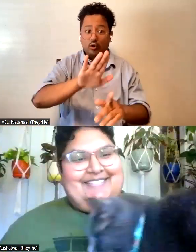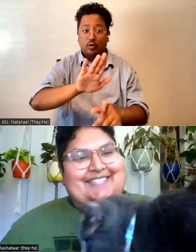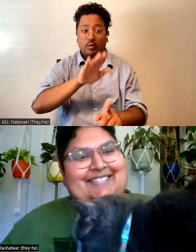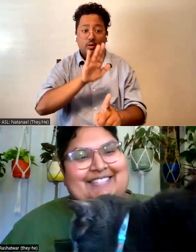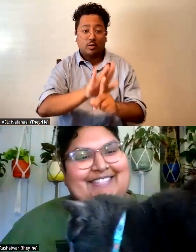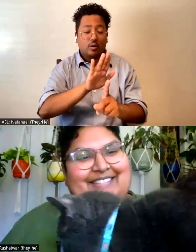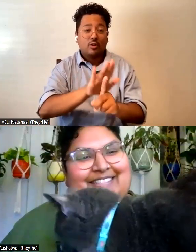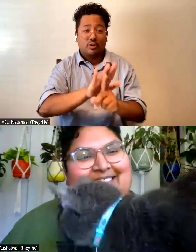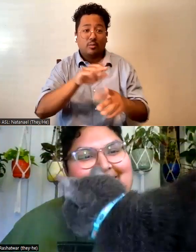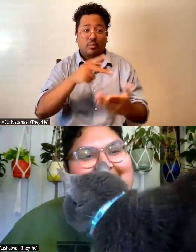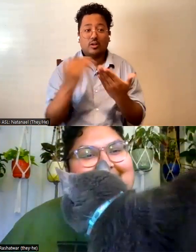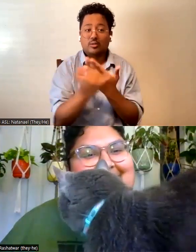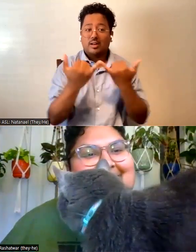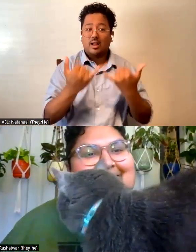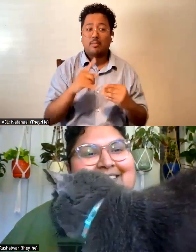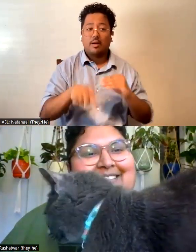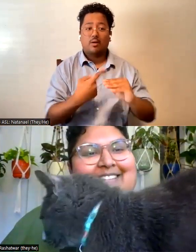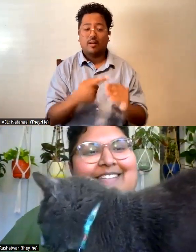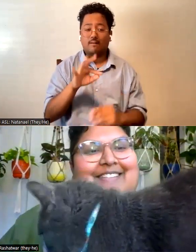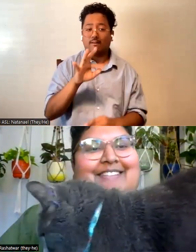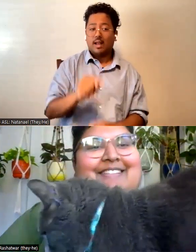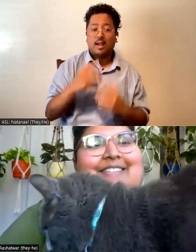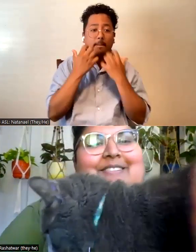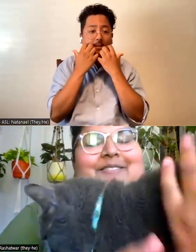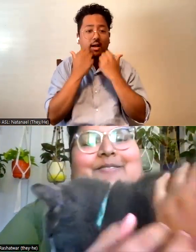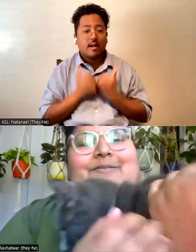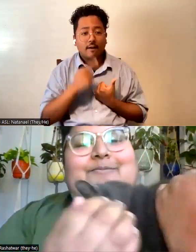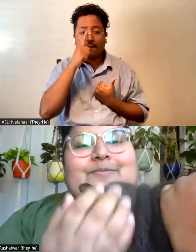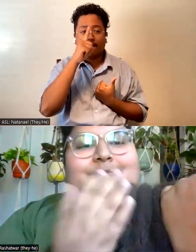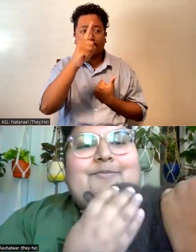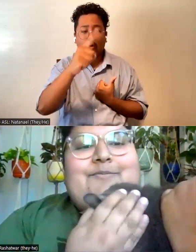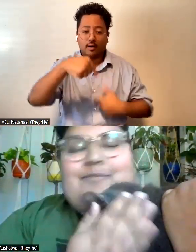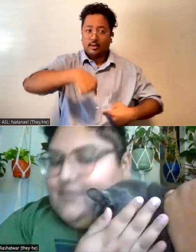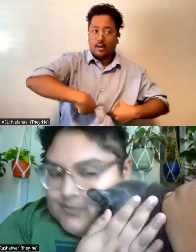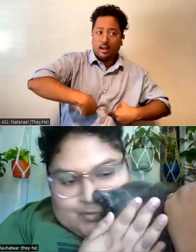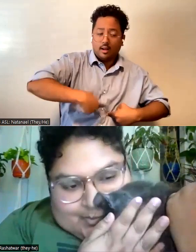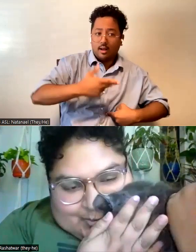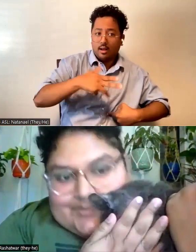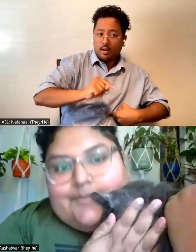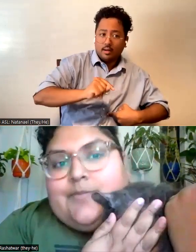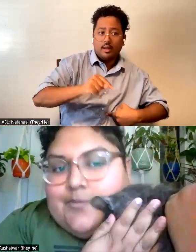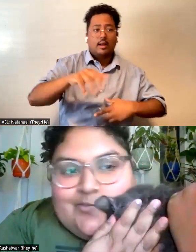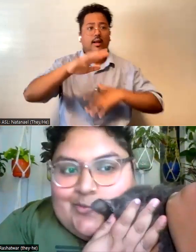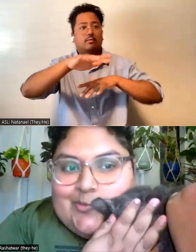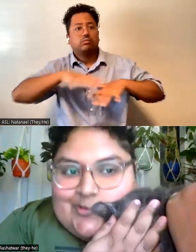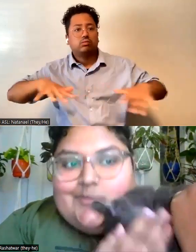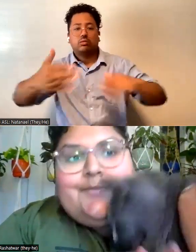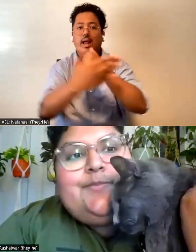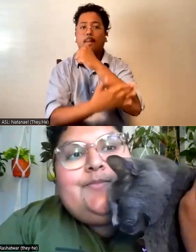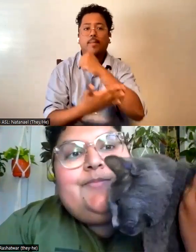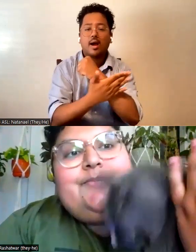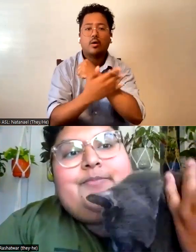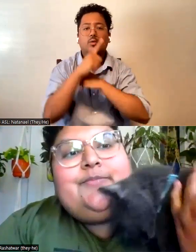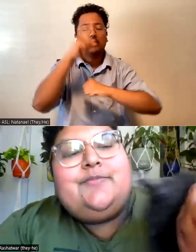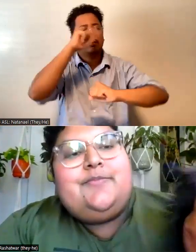Gut Cultures, Fat Matters in Genealogy of Health, Nation, and Empire, engages a diverse array of cultural and